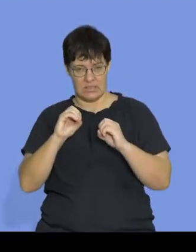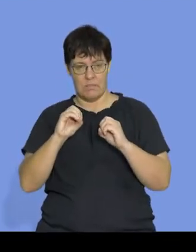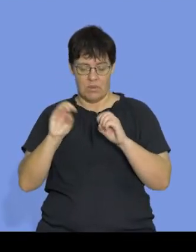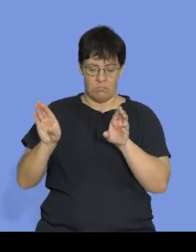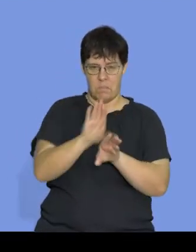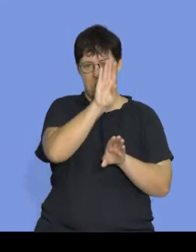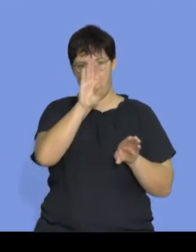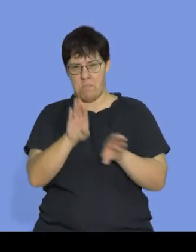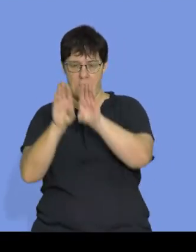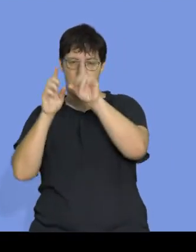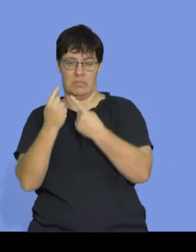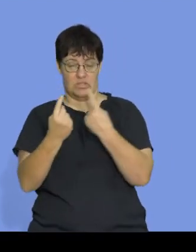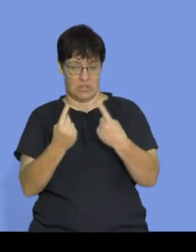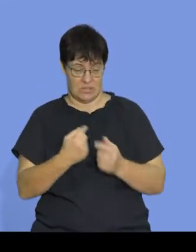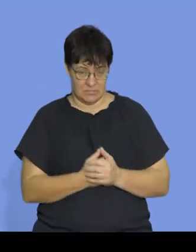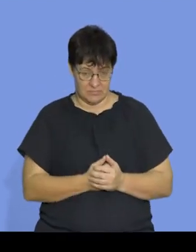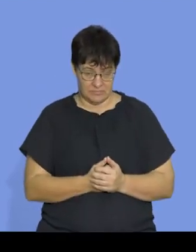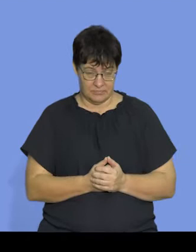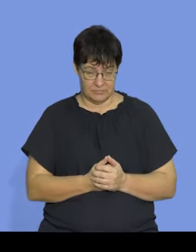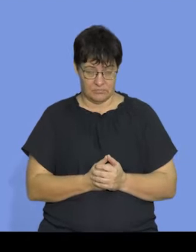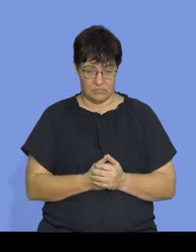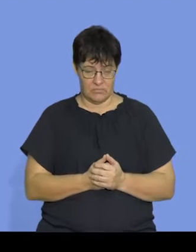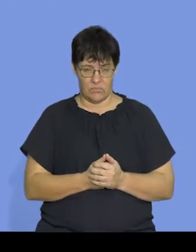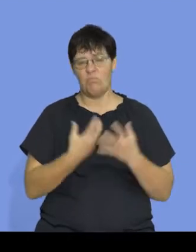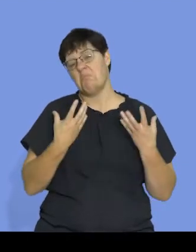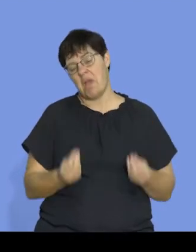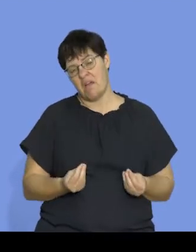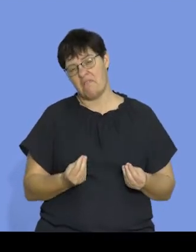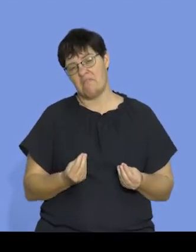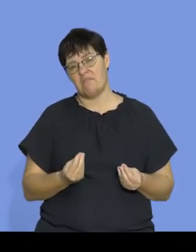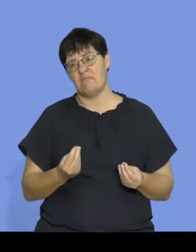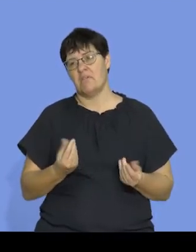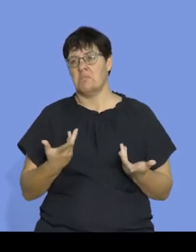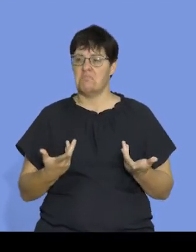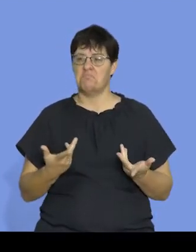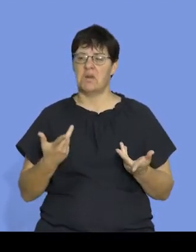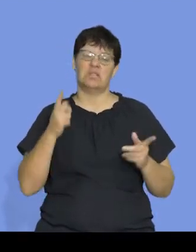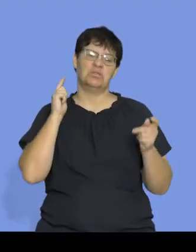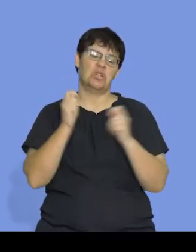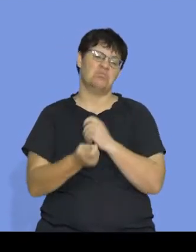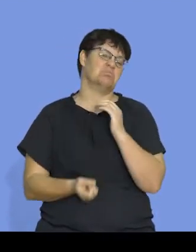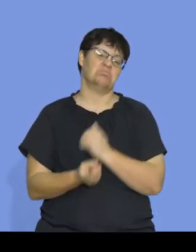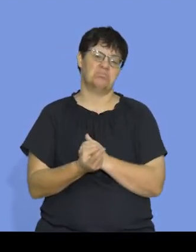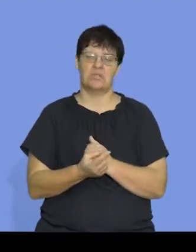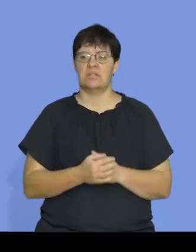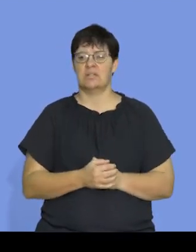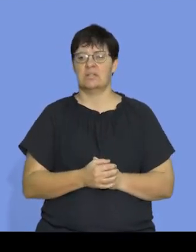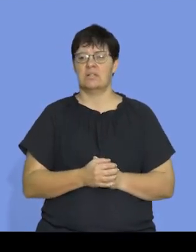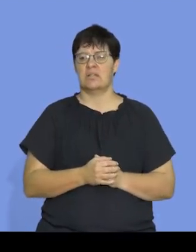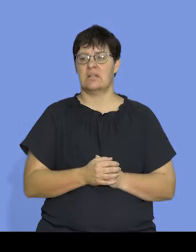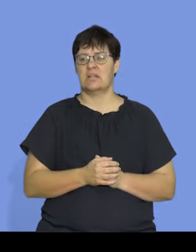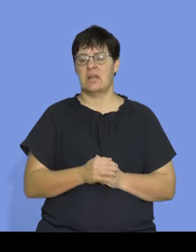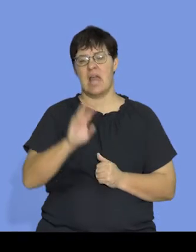other. Suppose, for argument's sake, we've got a reaction between, let's say, magnesium, okay,